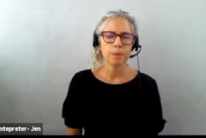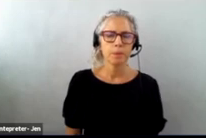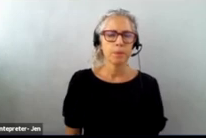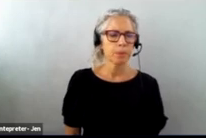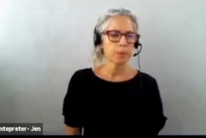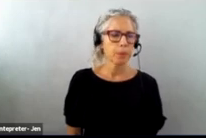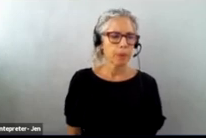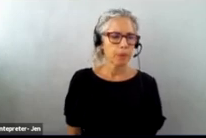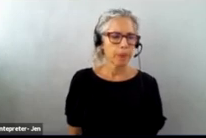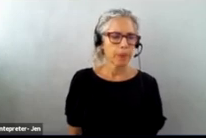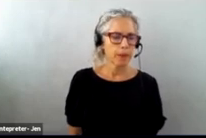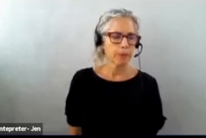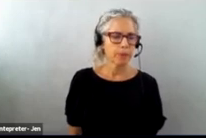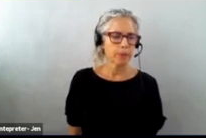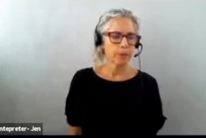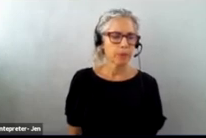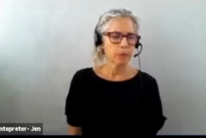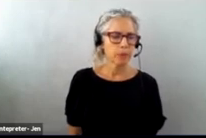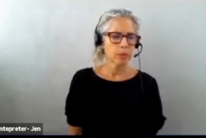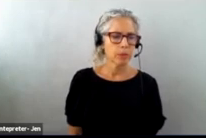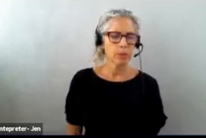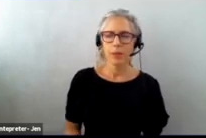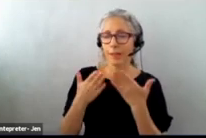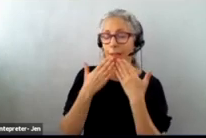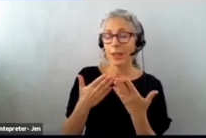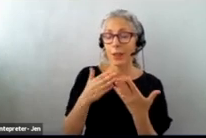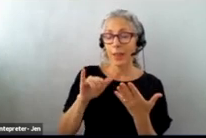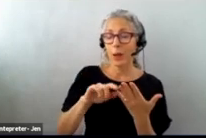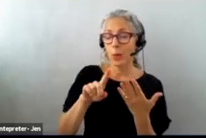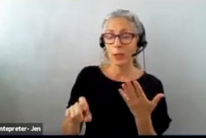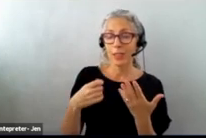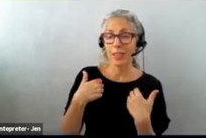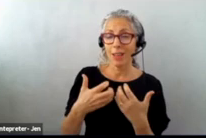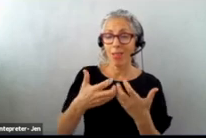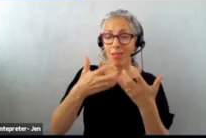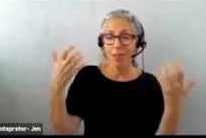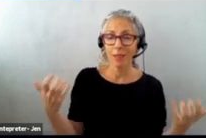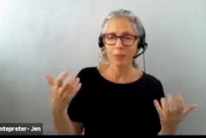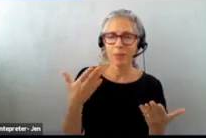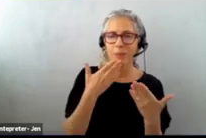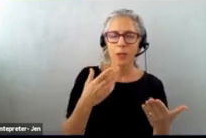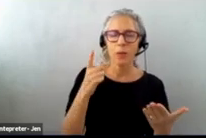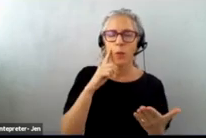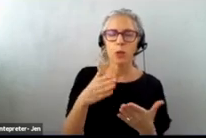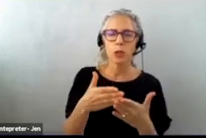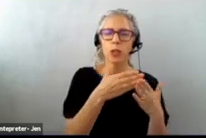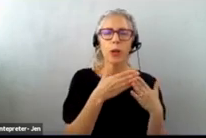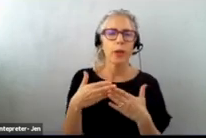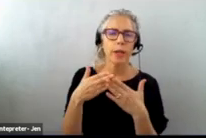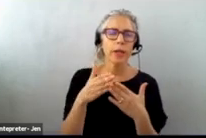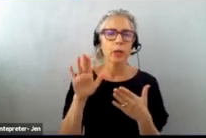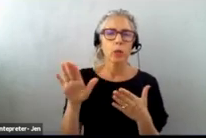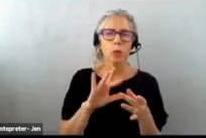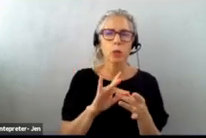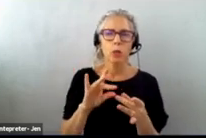Well, thank you, Julie. That's a lot in one question. And thank you for also sharing obviously your